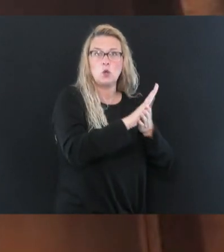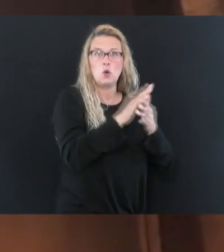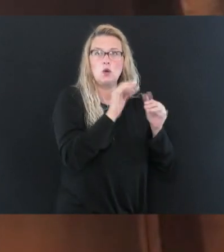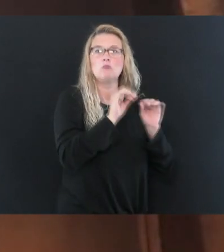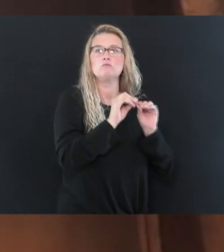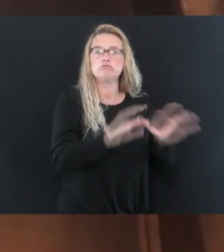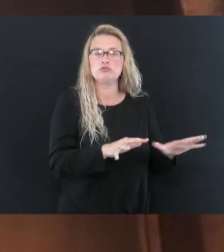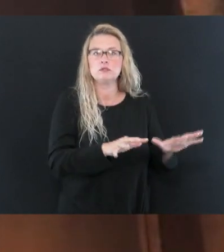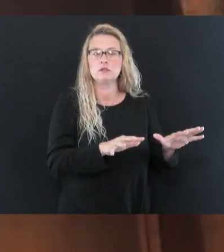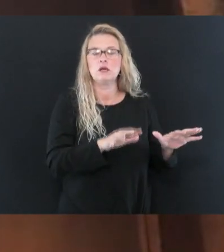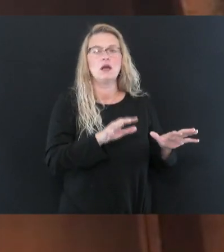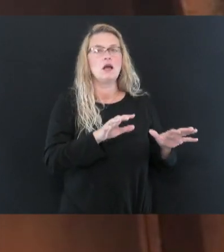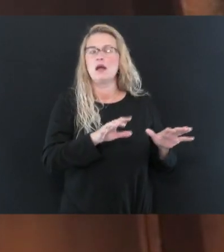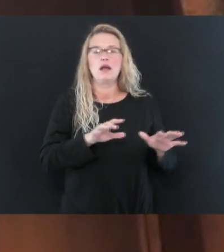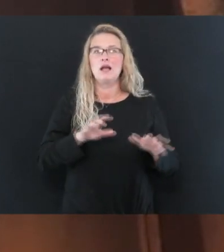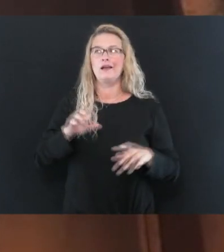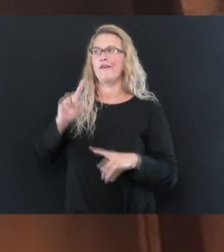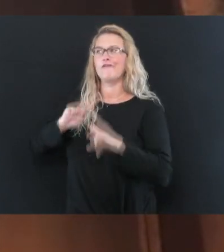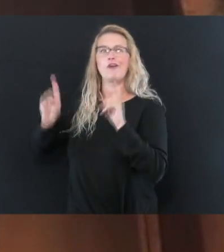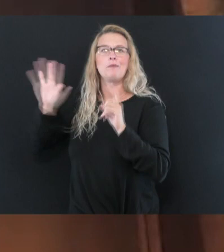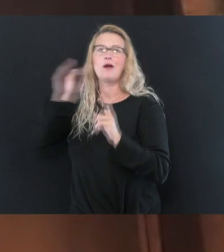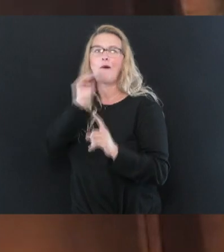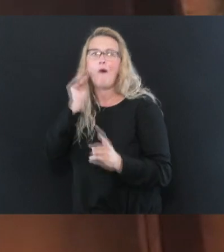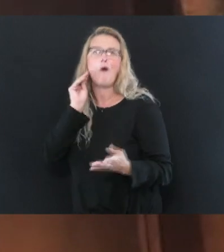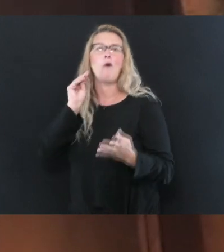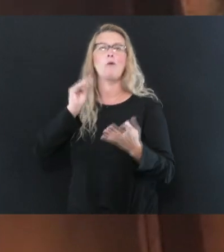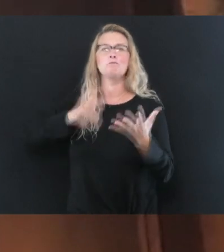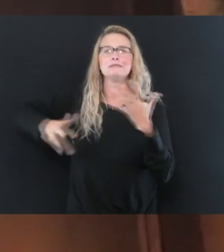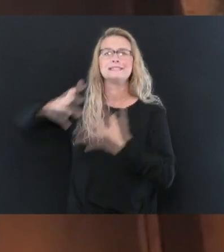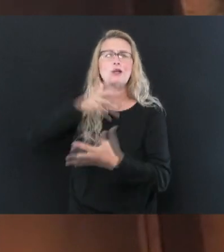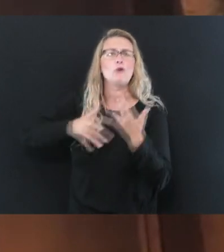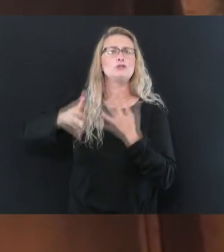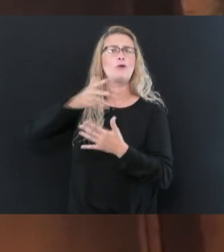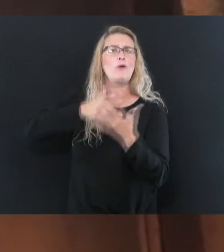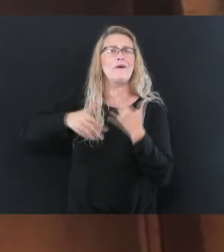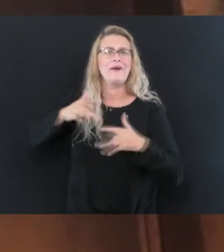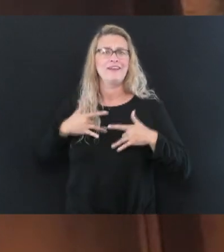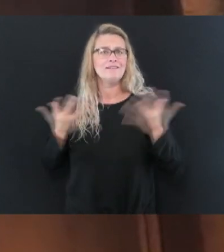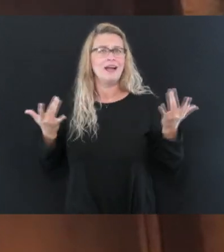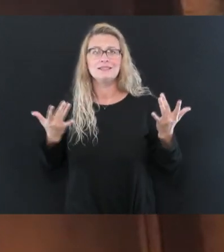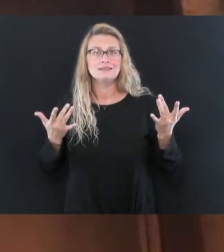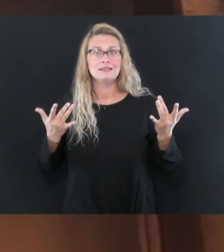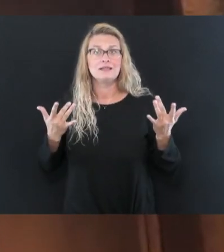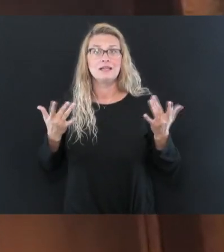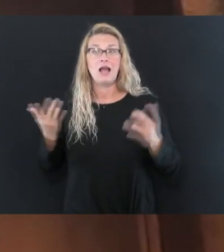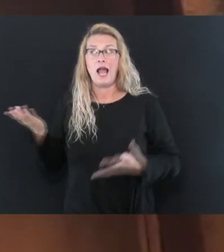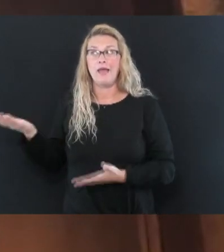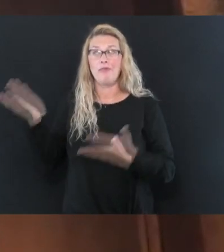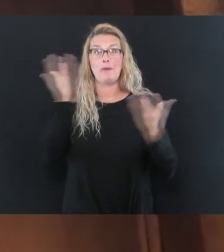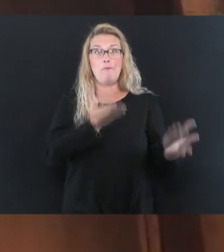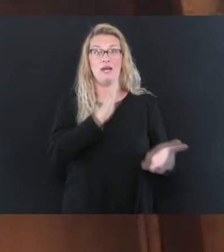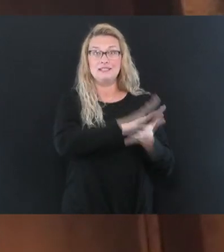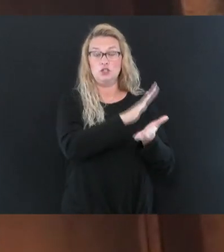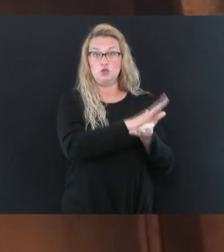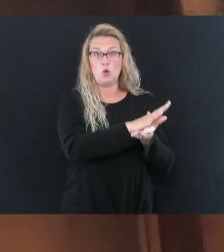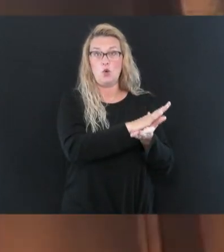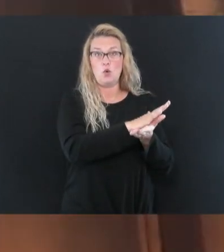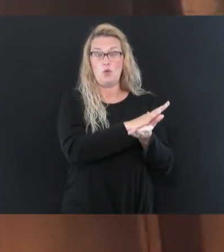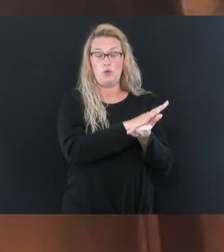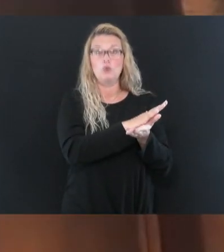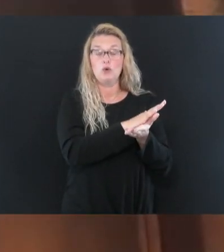their houses, in their social gatherings, in other venues, and then brought to the school. And this